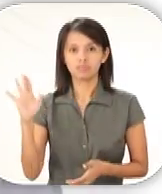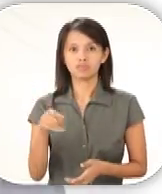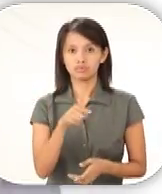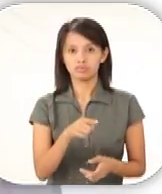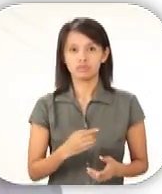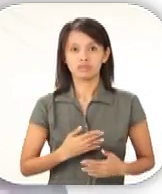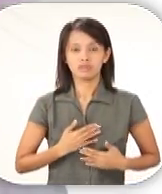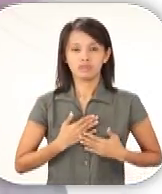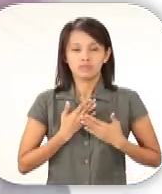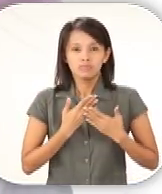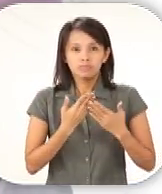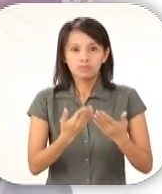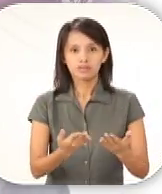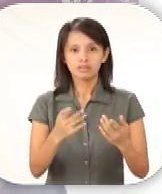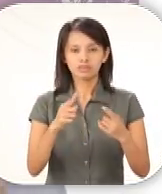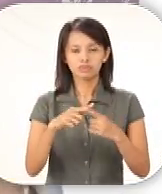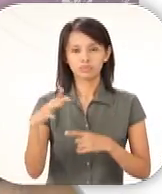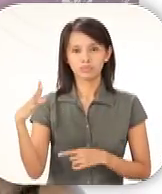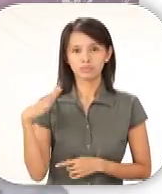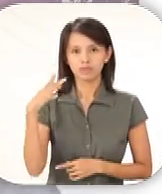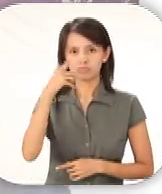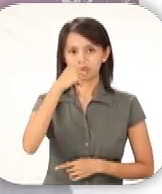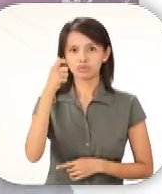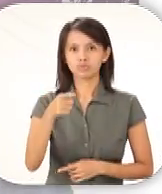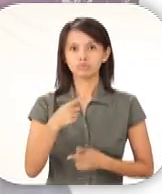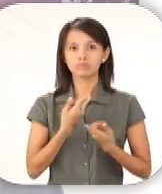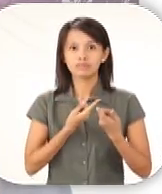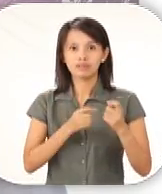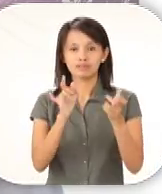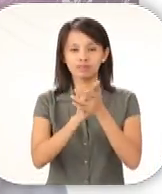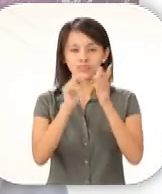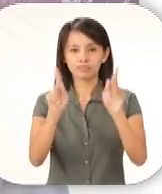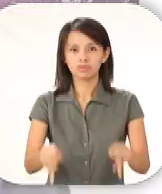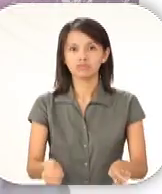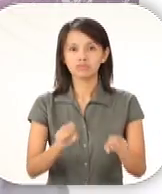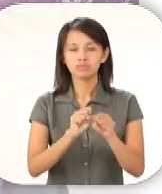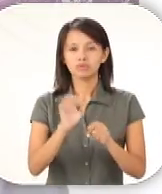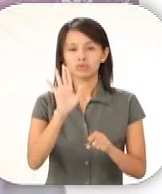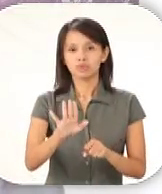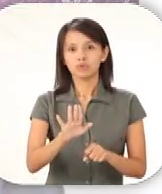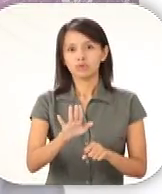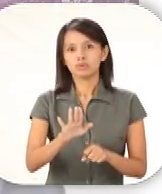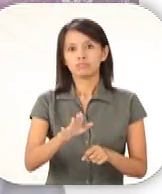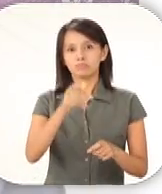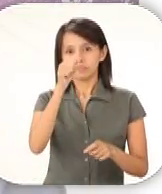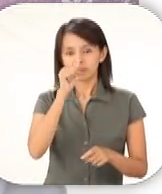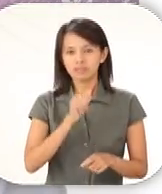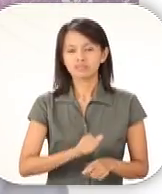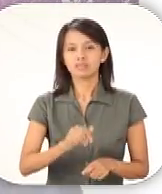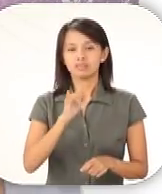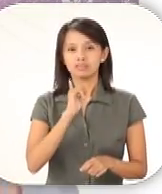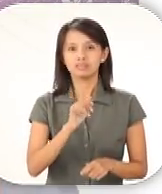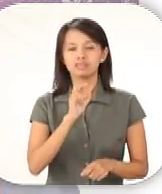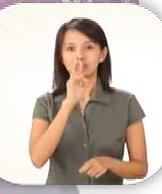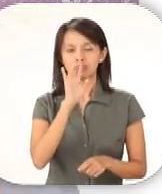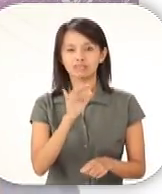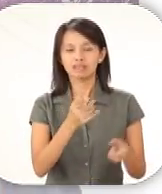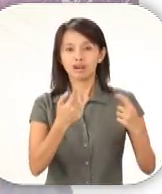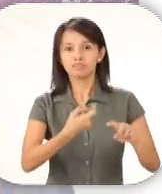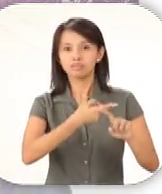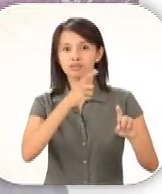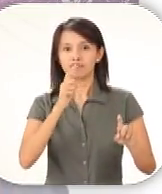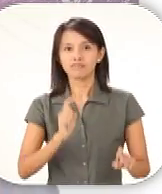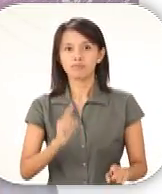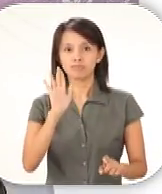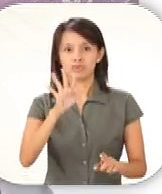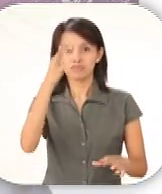promise, you are willing to wait because you trust the person. So your patience is really an offshoot